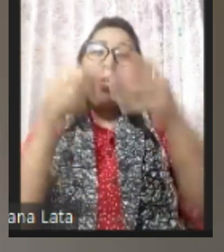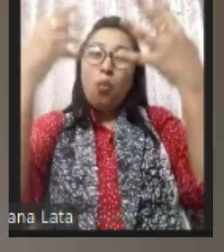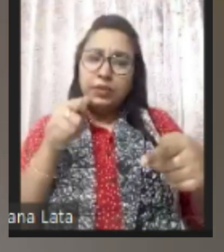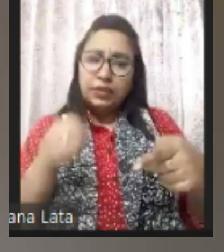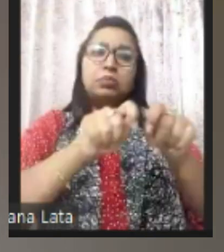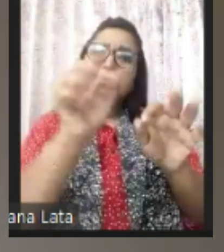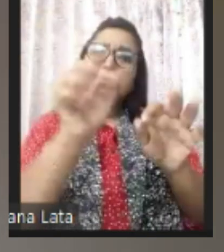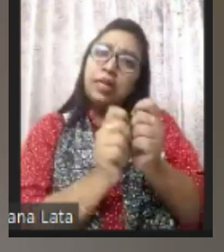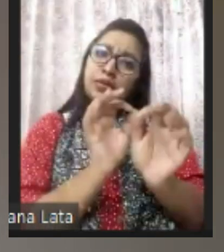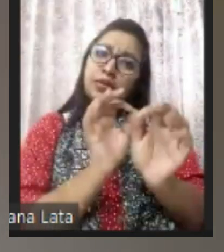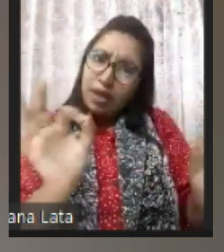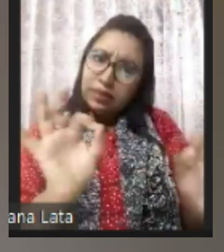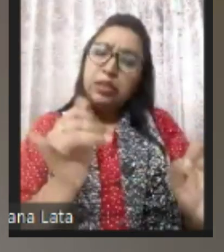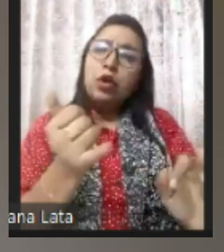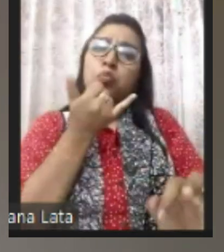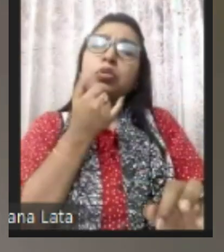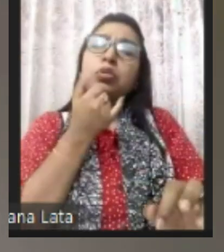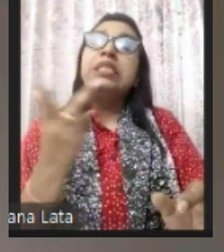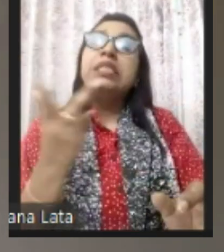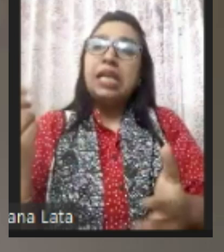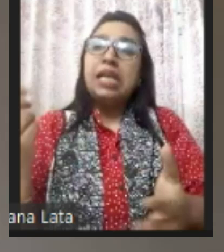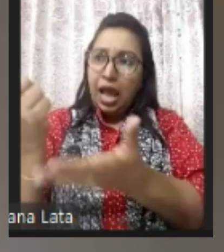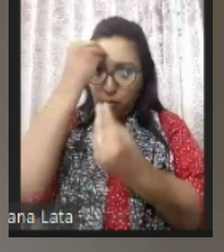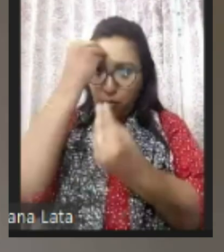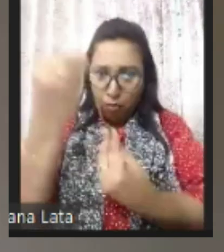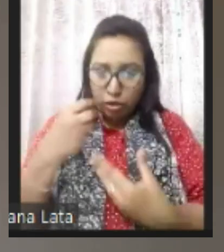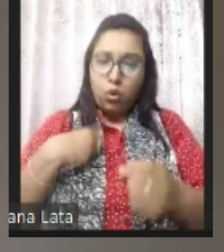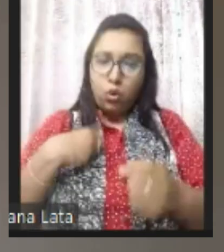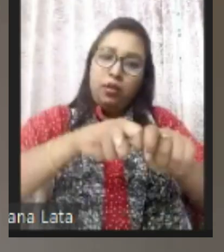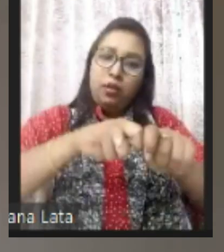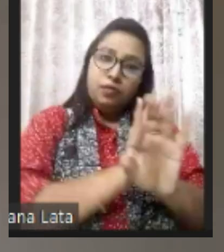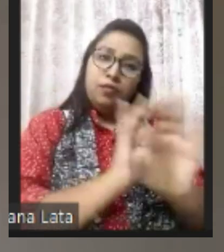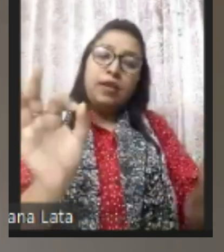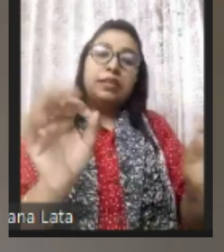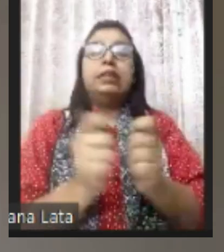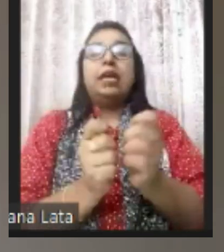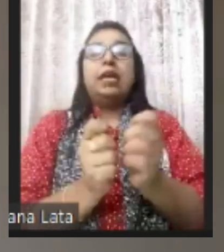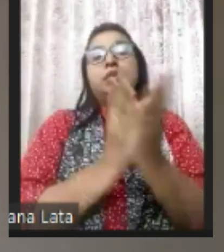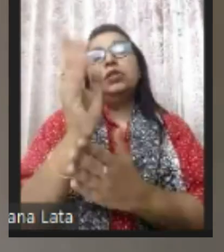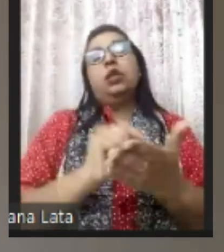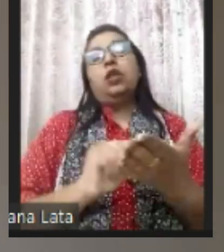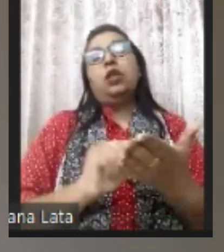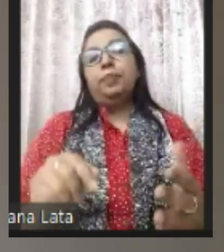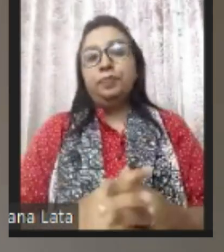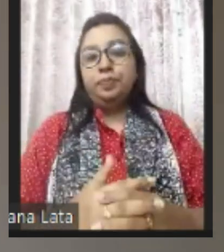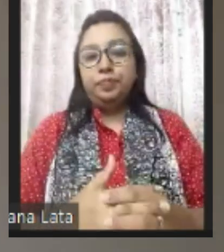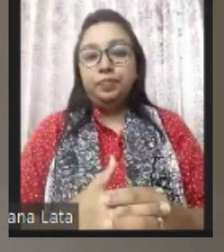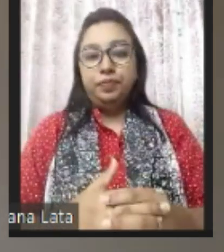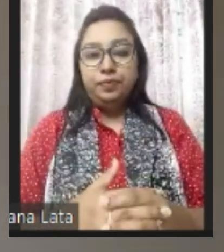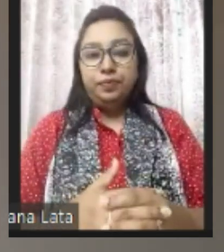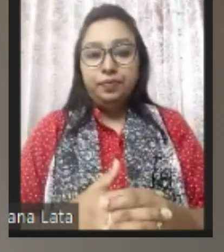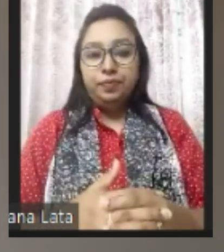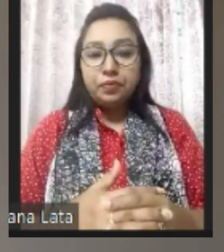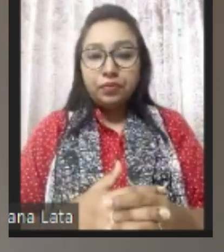this particular case. In the US, there are Section 508 guidelines, and